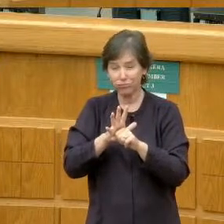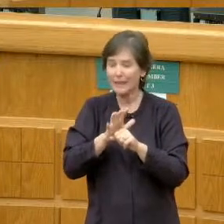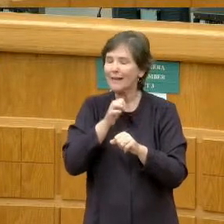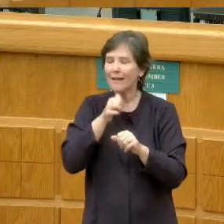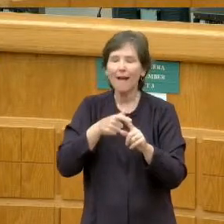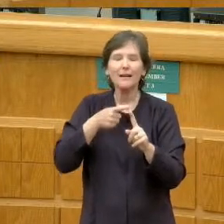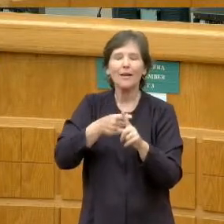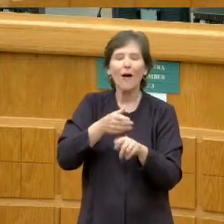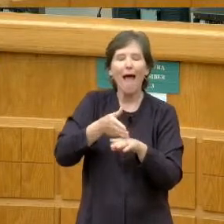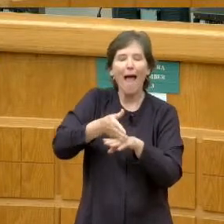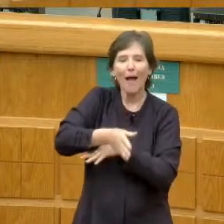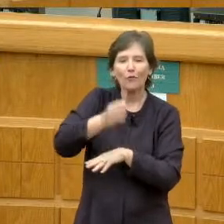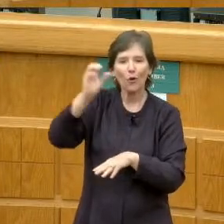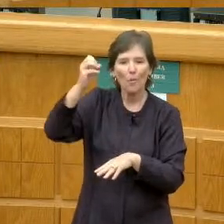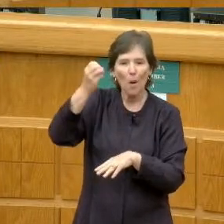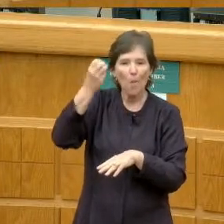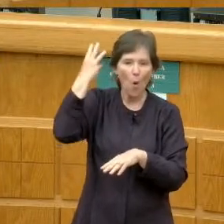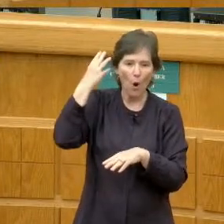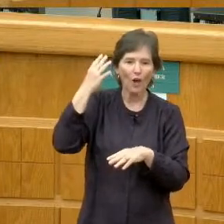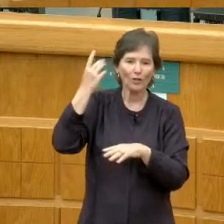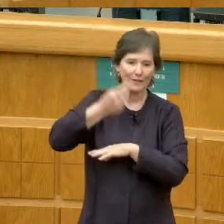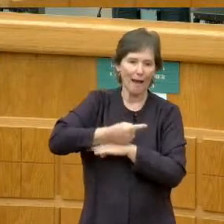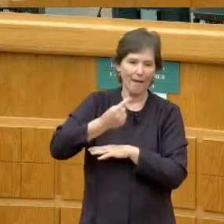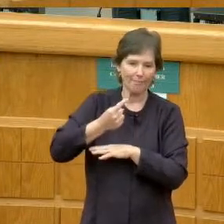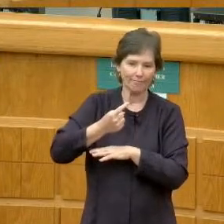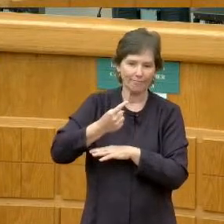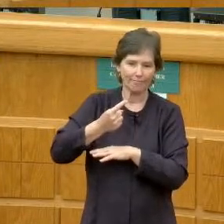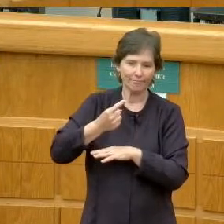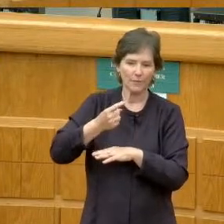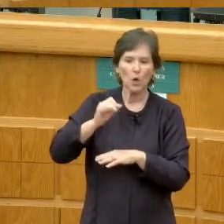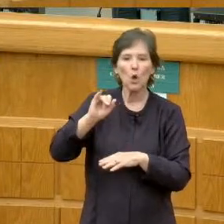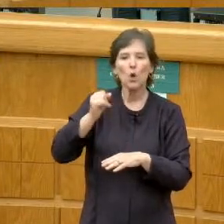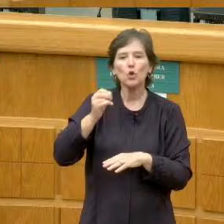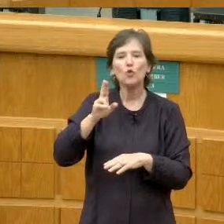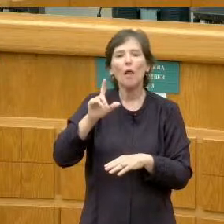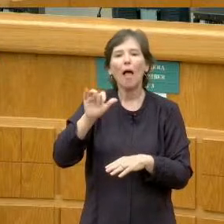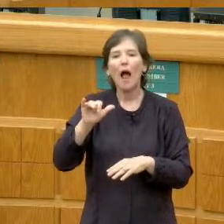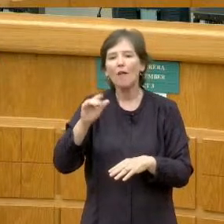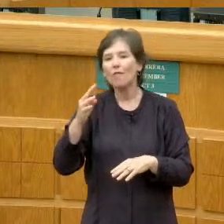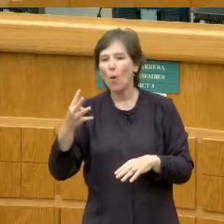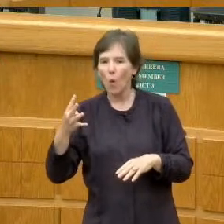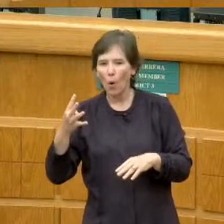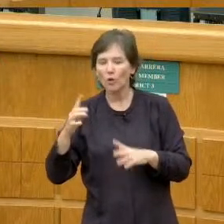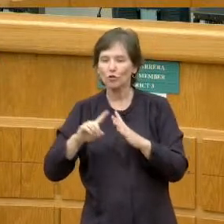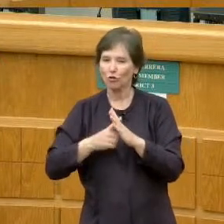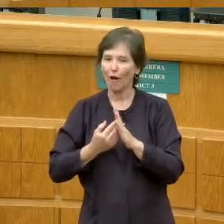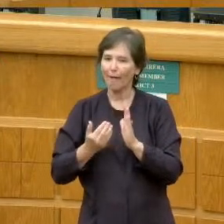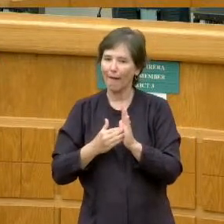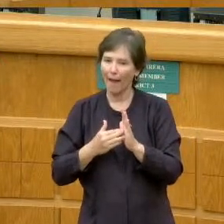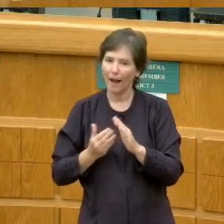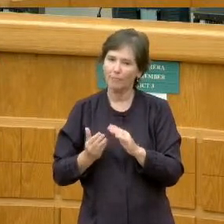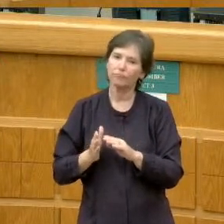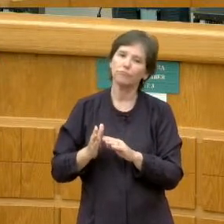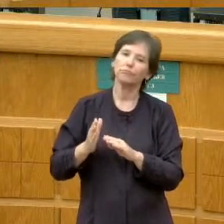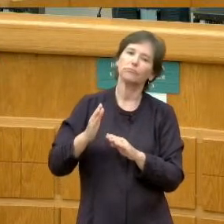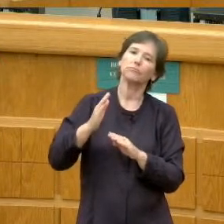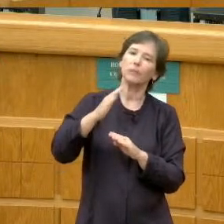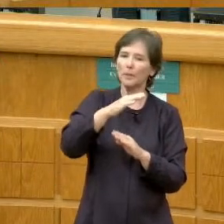after Memorial Day. July 4th, we started again through now the mid-July